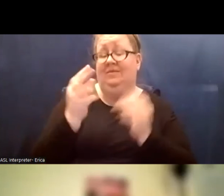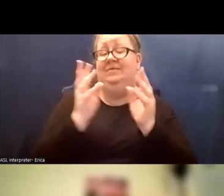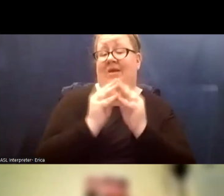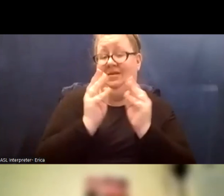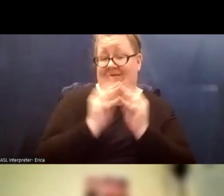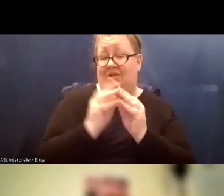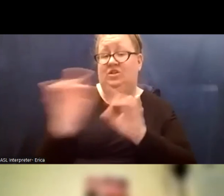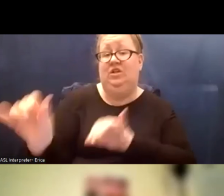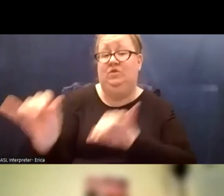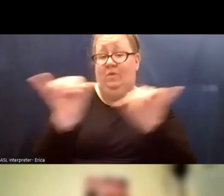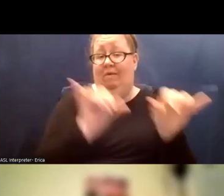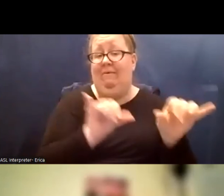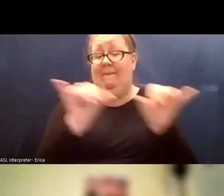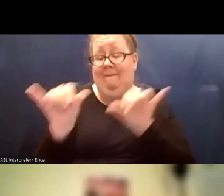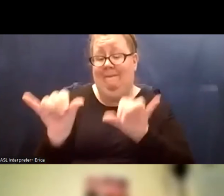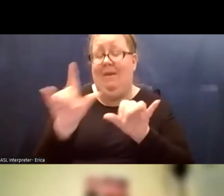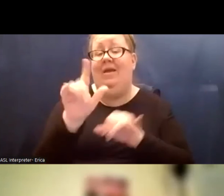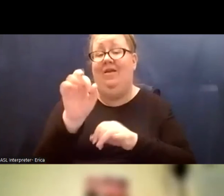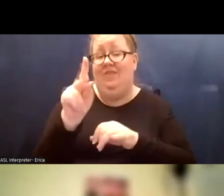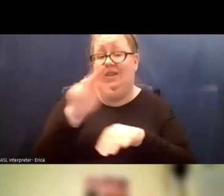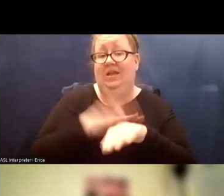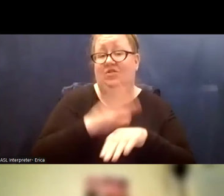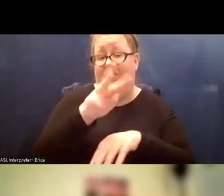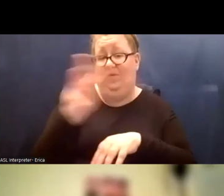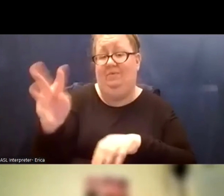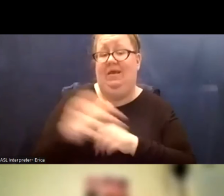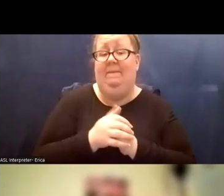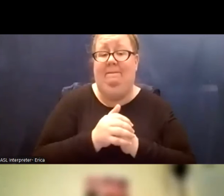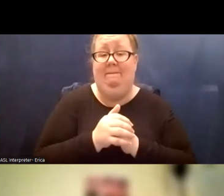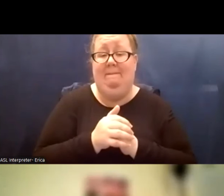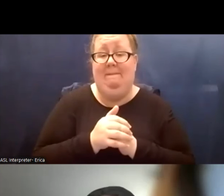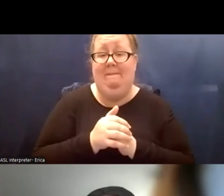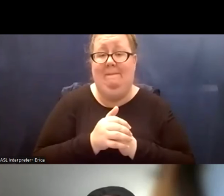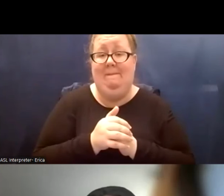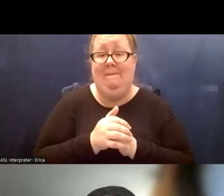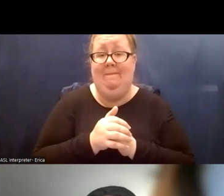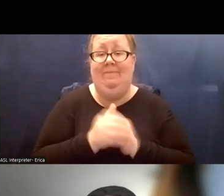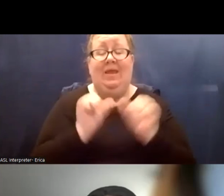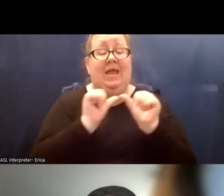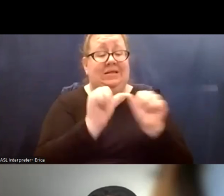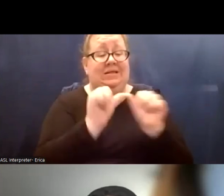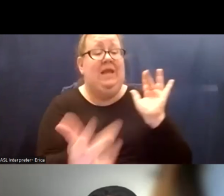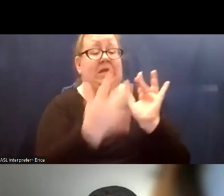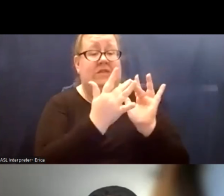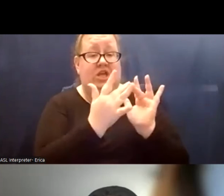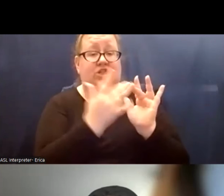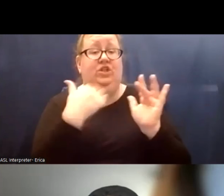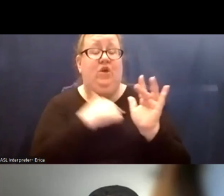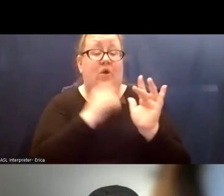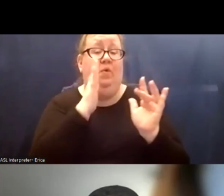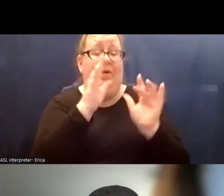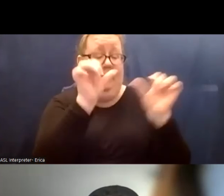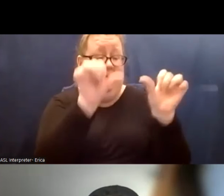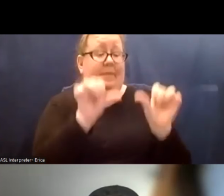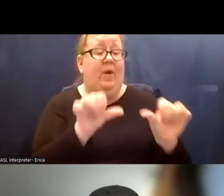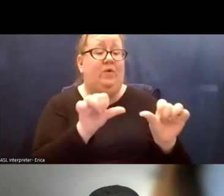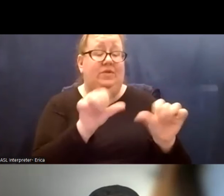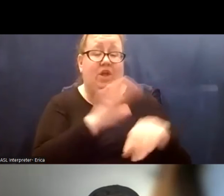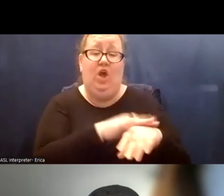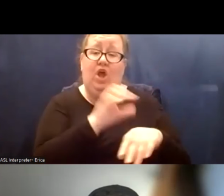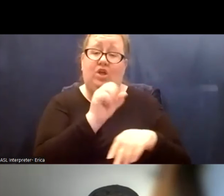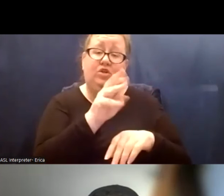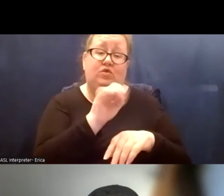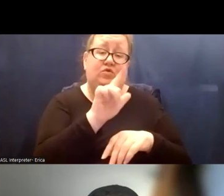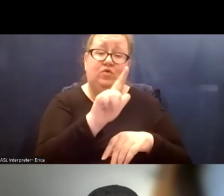as well. The link is on our website. And stay in touch. We'll be, you know, posting through social media, on